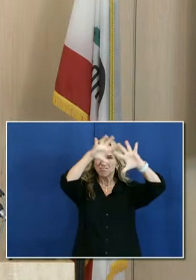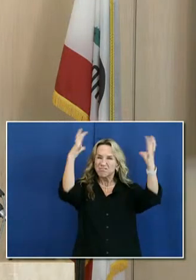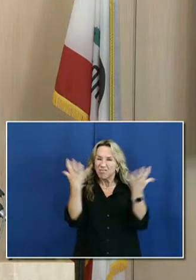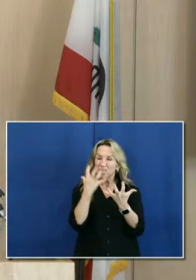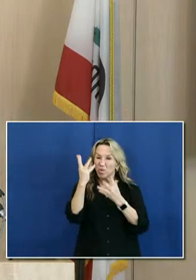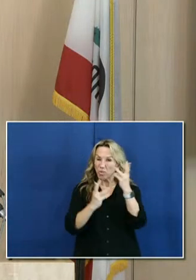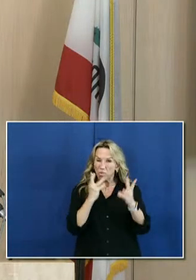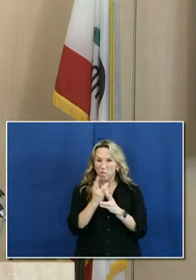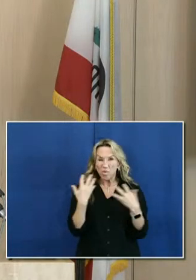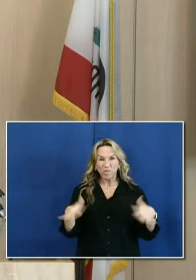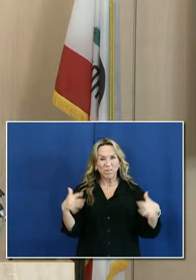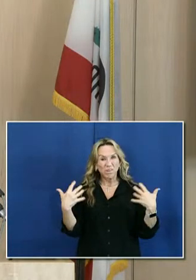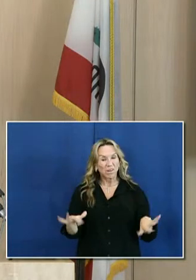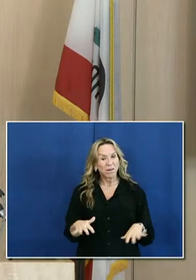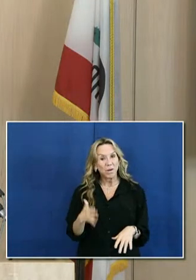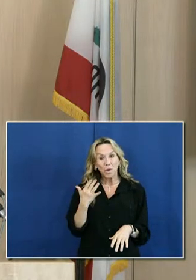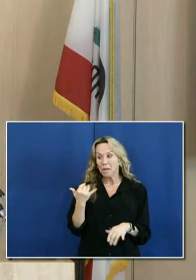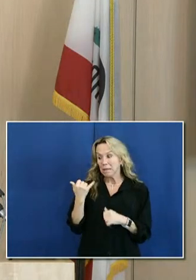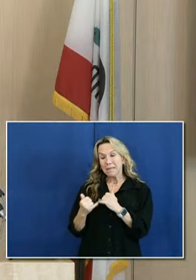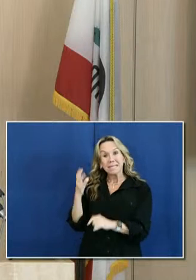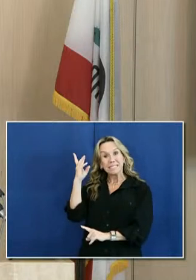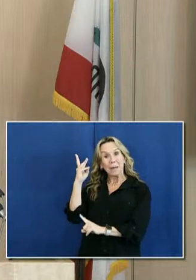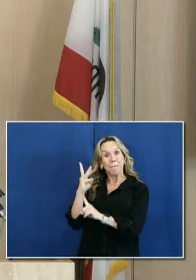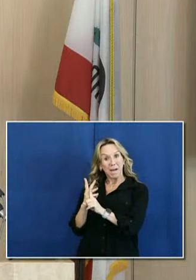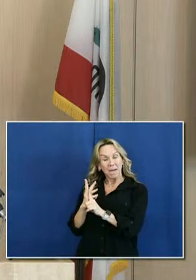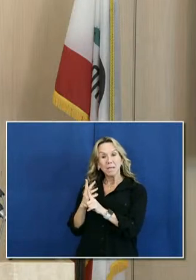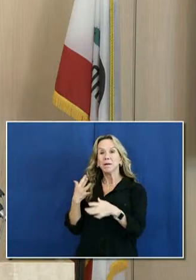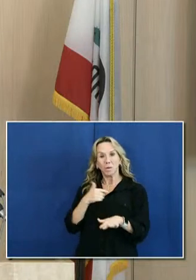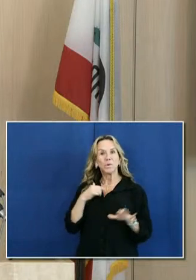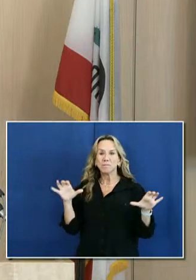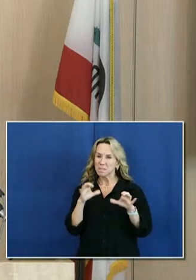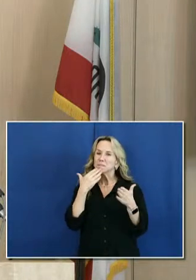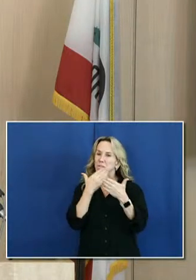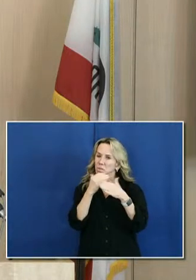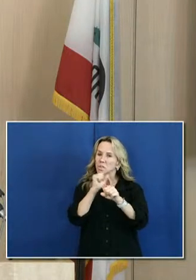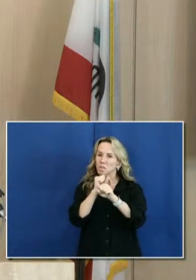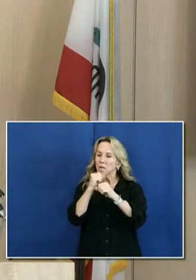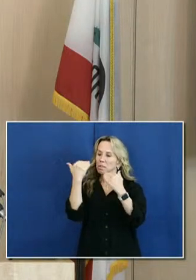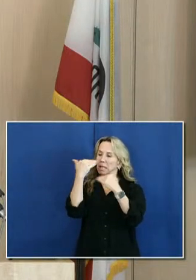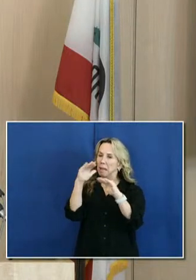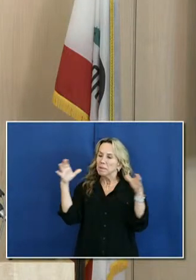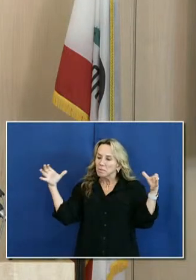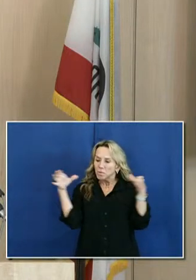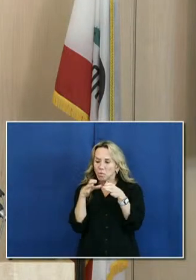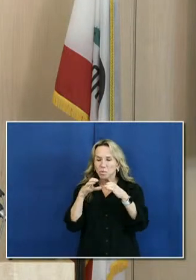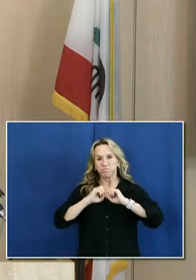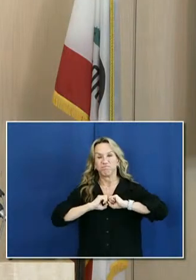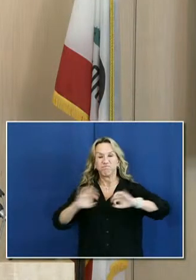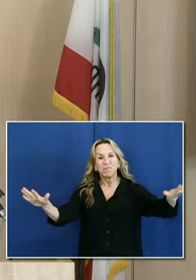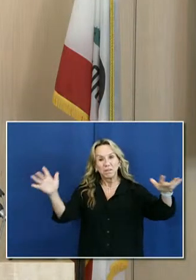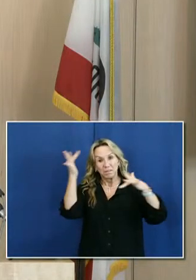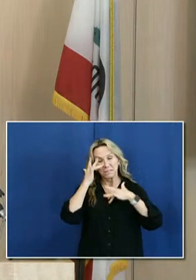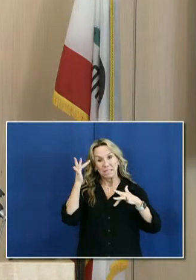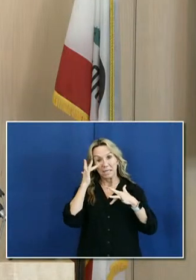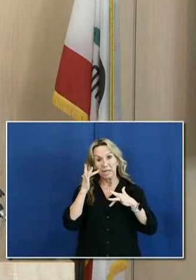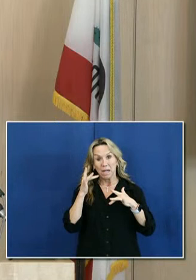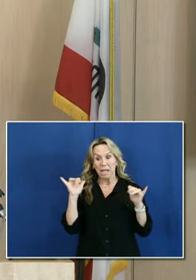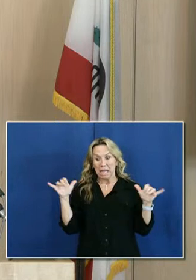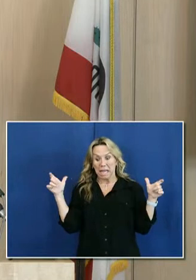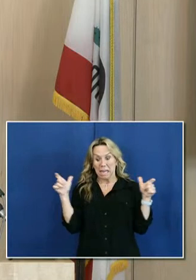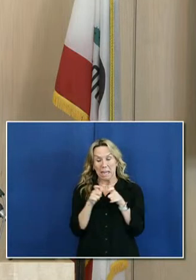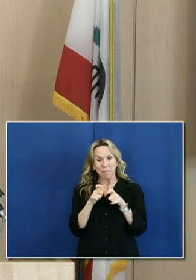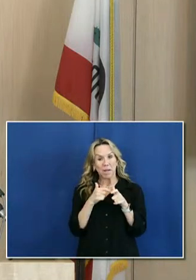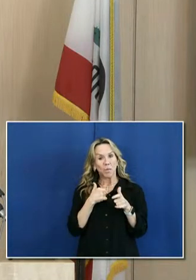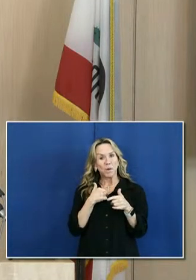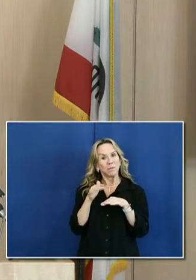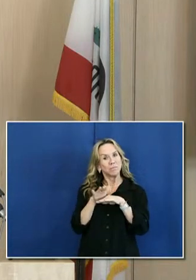6 months, we have done a great job in limiting the spread of the virus, and that has allowed us to slowly and carefully